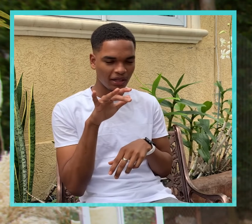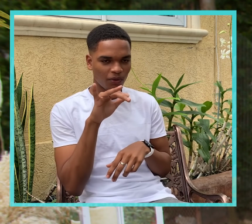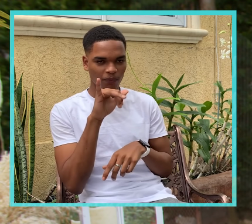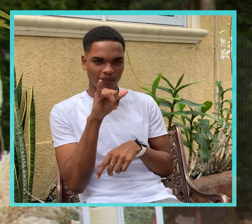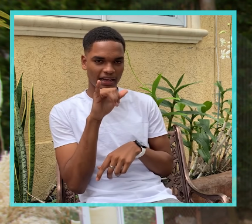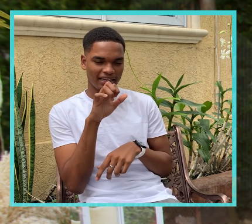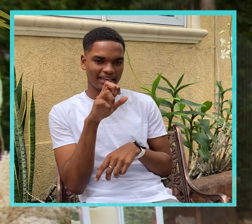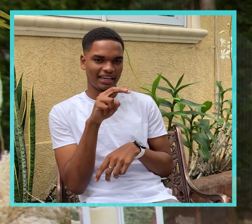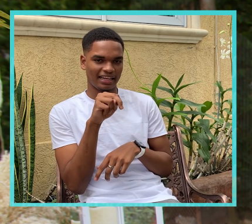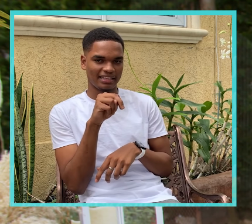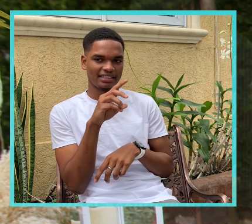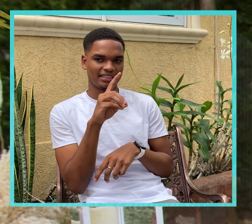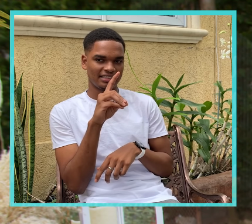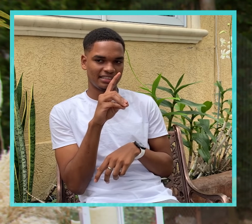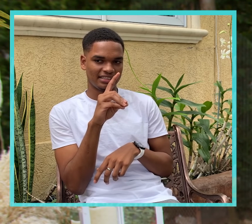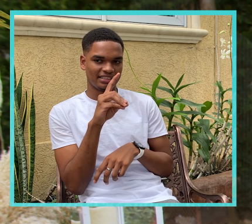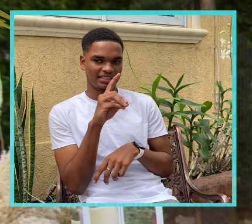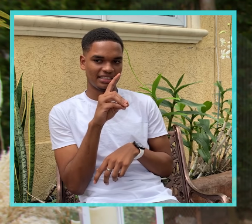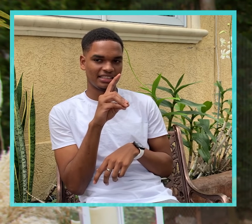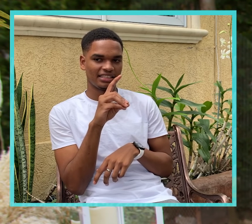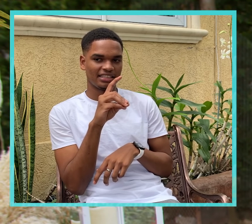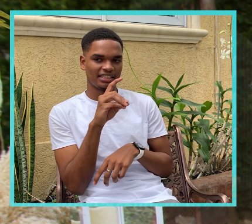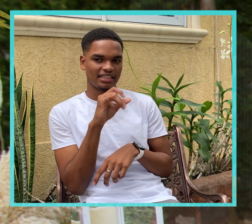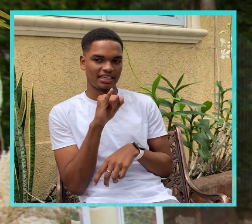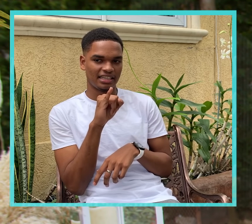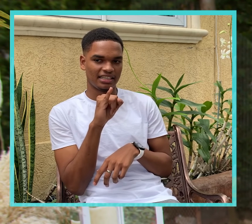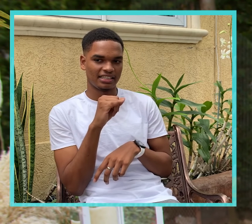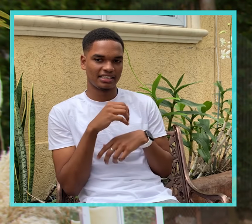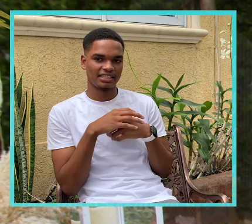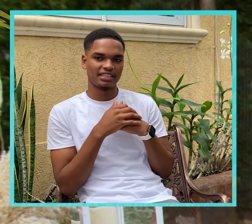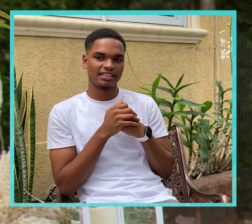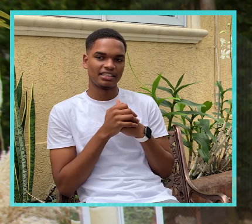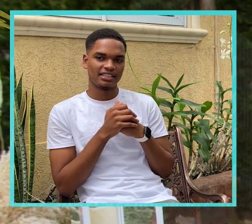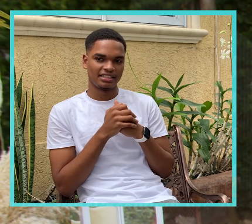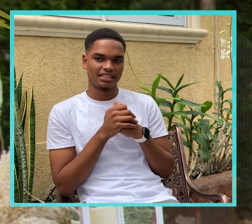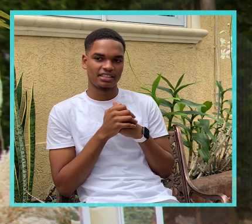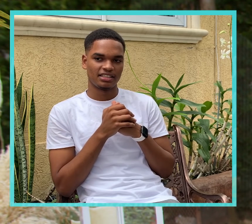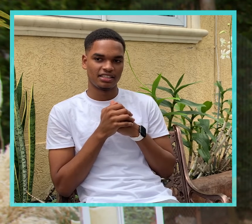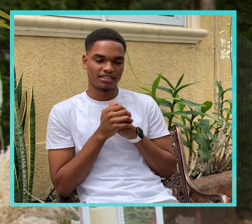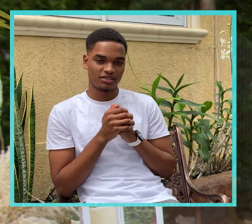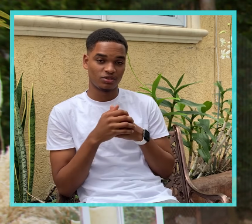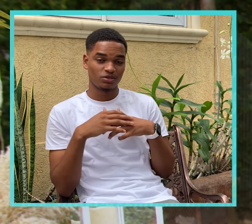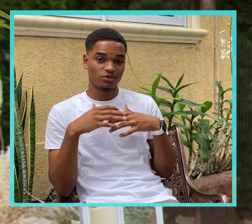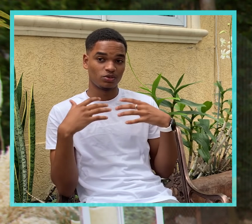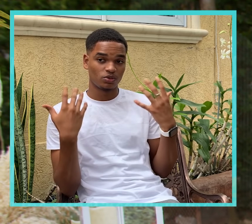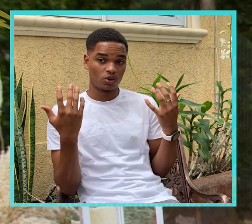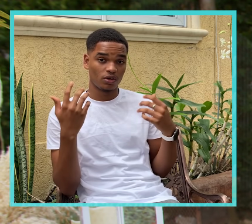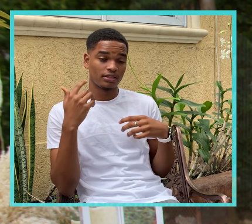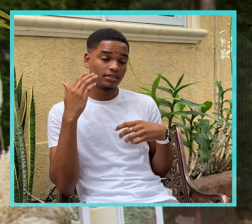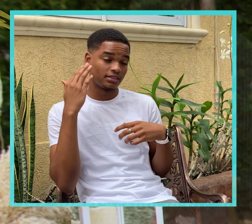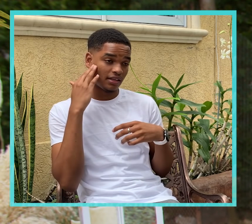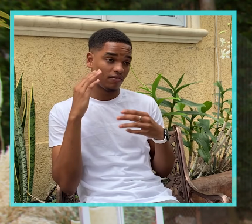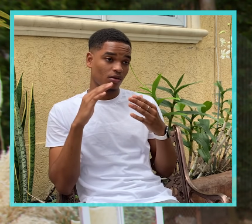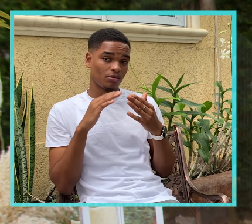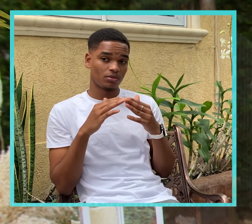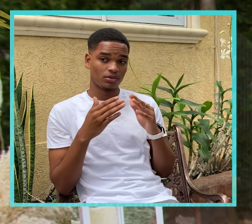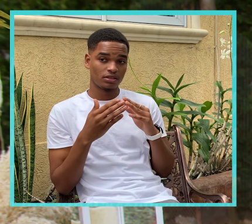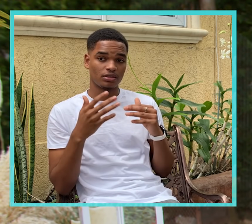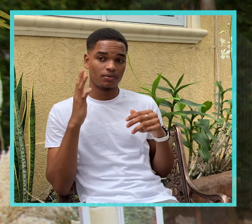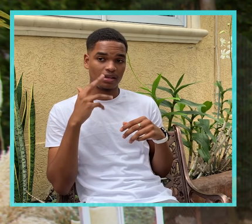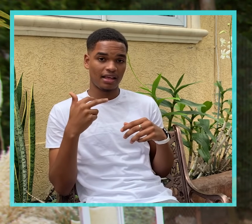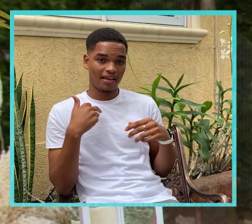-D-I-Yendi. Wicked. So in the deaf community, you would